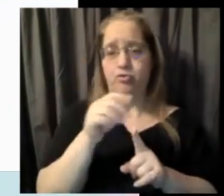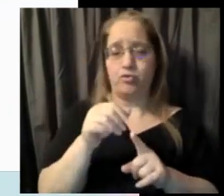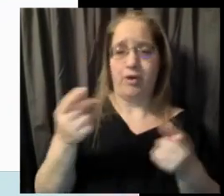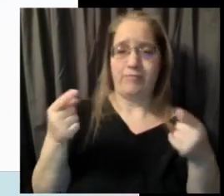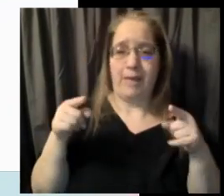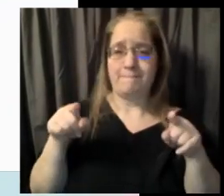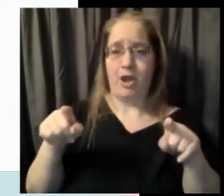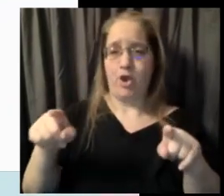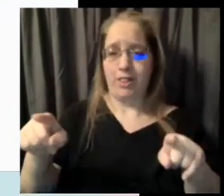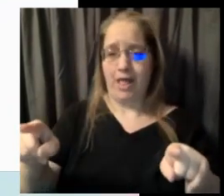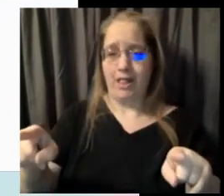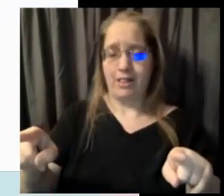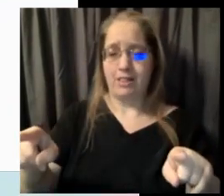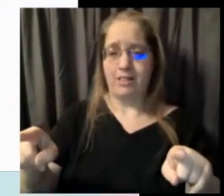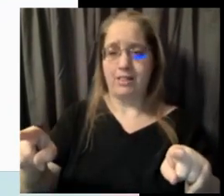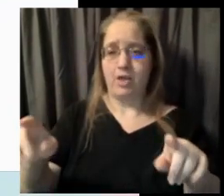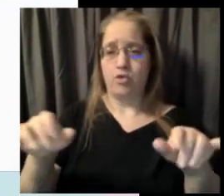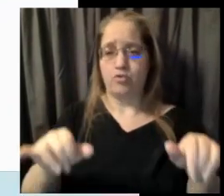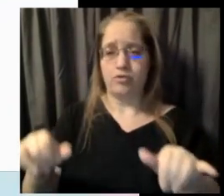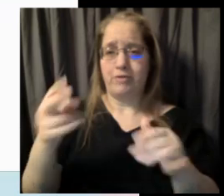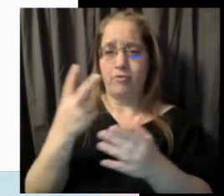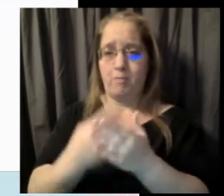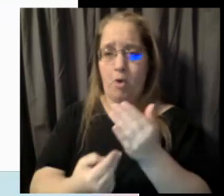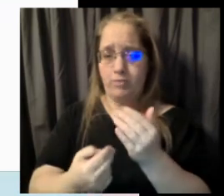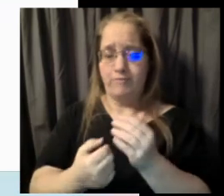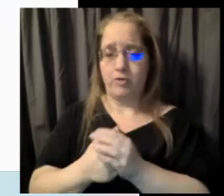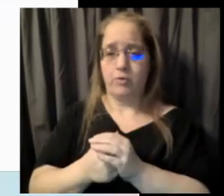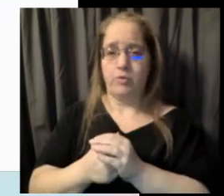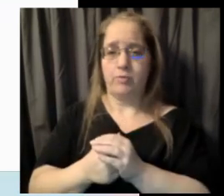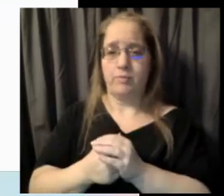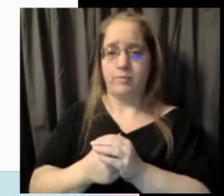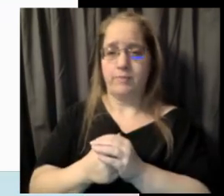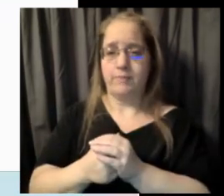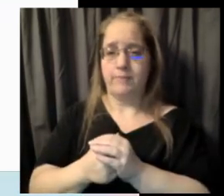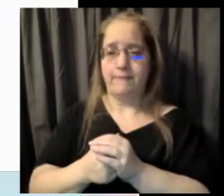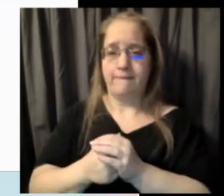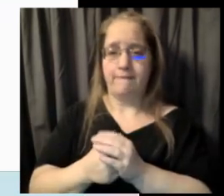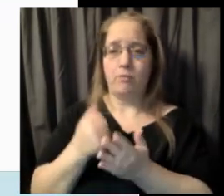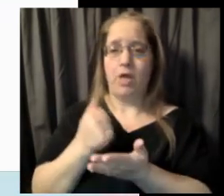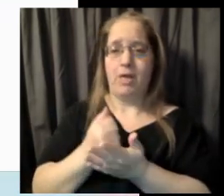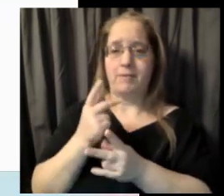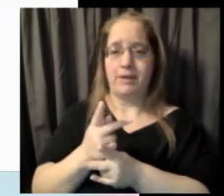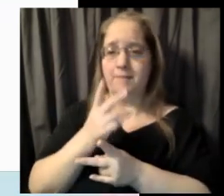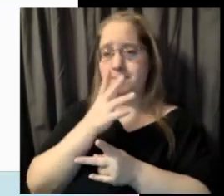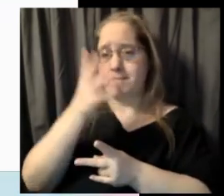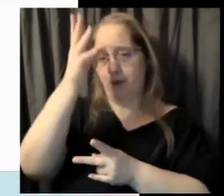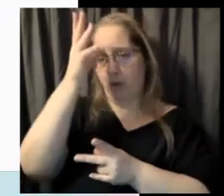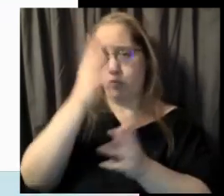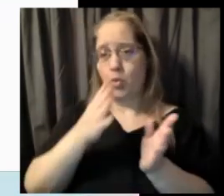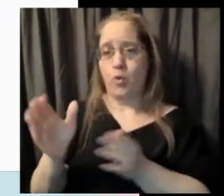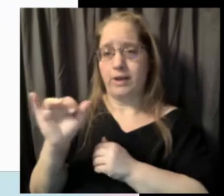that parallel or mirrored routine for your child and yourself will also kind of keep you organized.